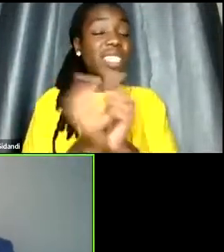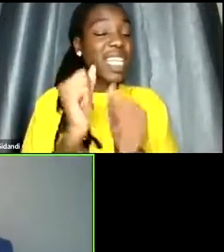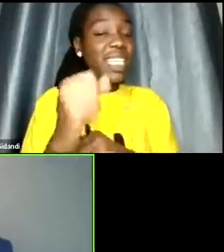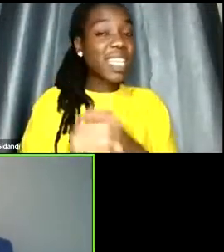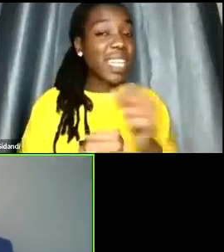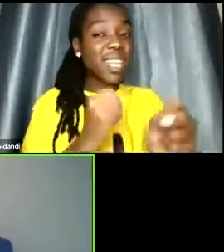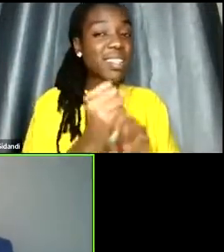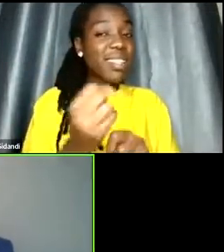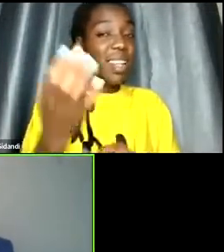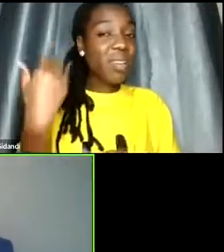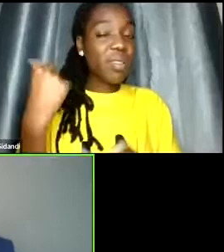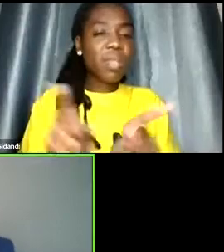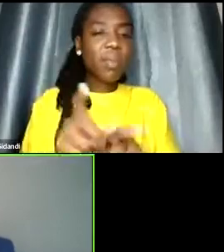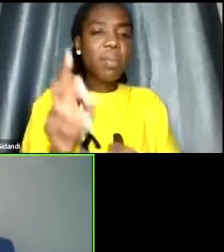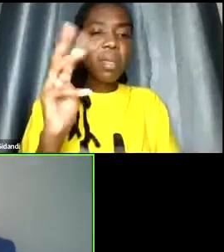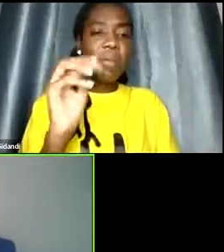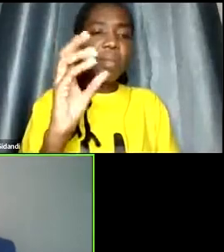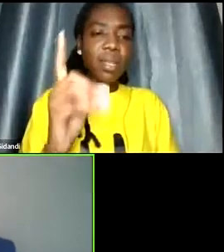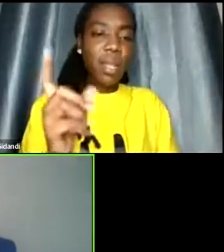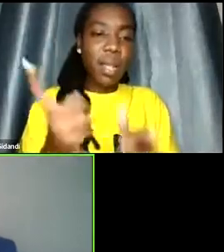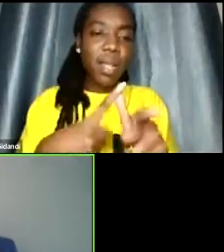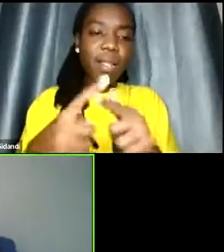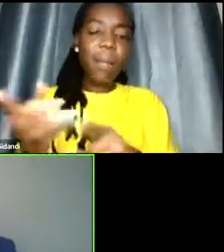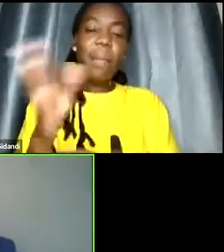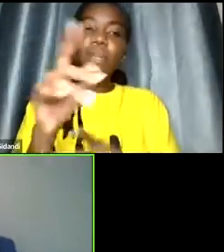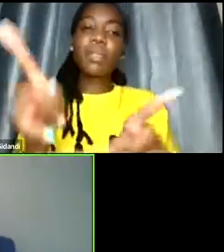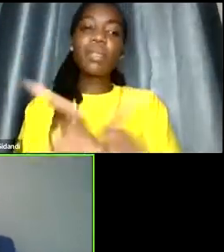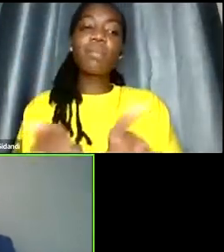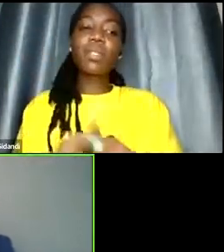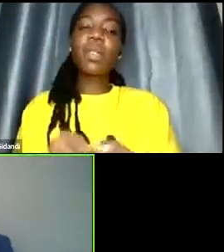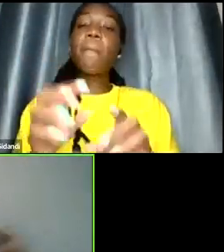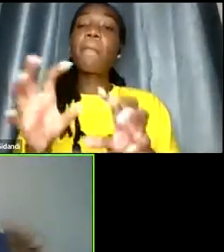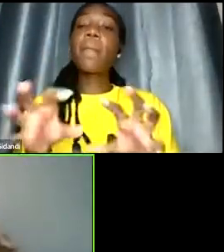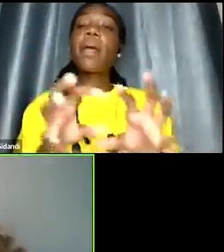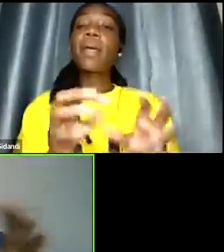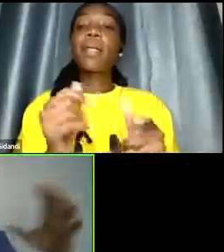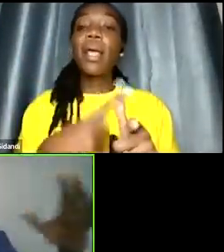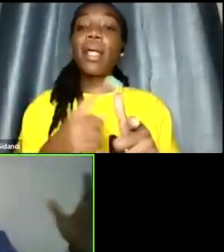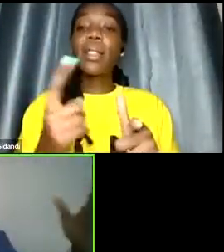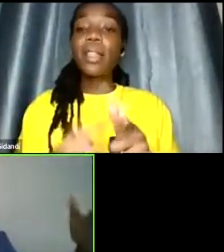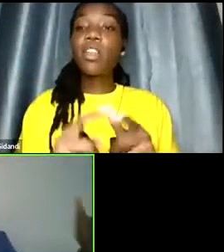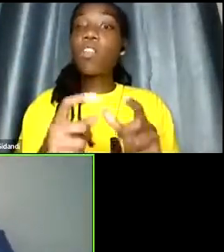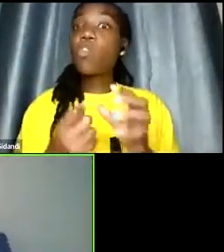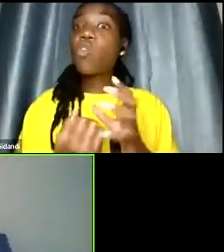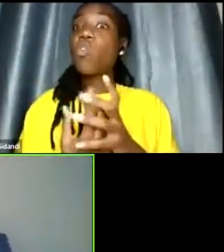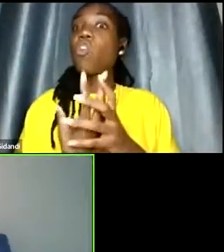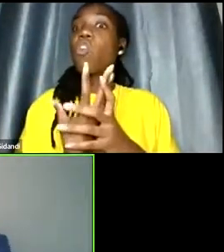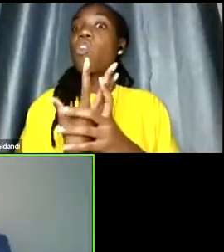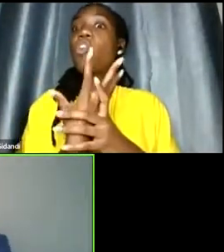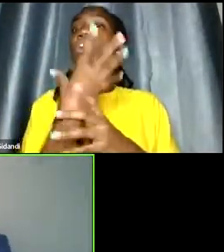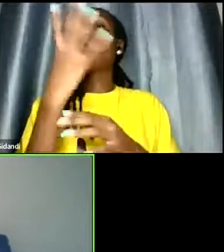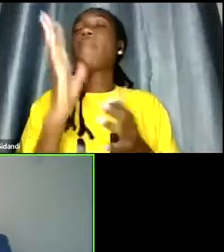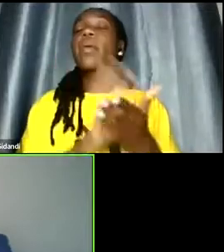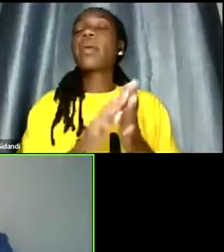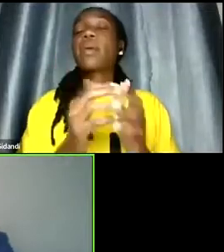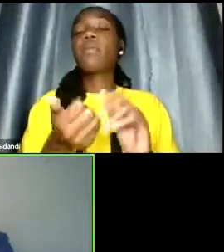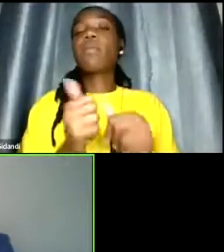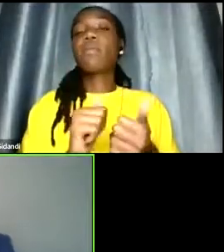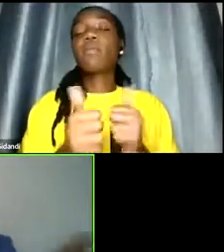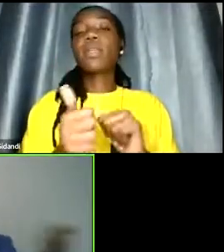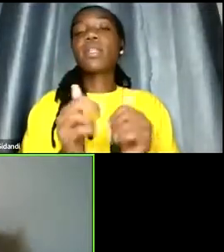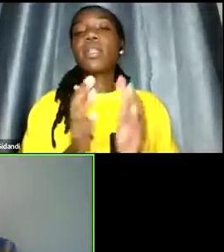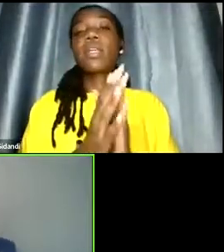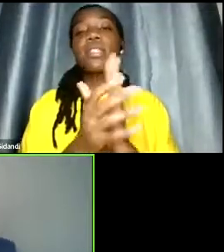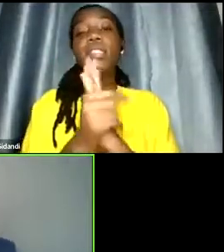even MD, and you go back to the same market because he or she has grown and expanded and become more competent and skillful. And now